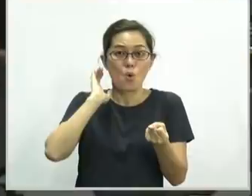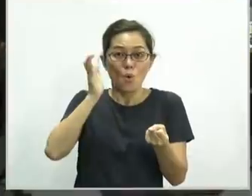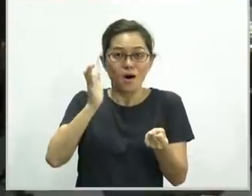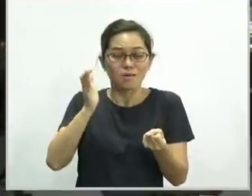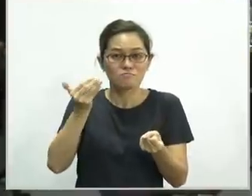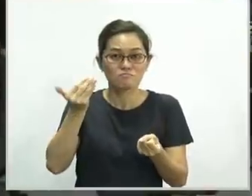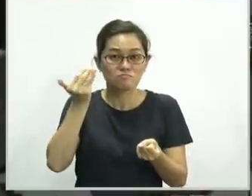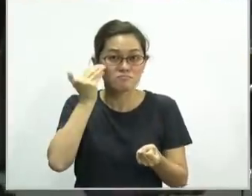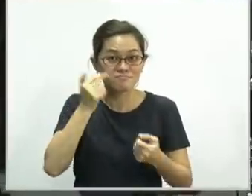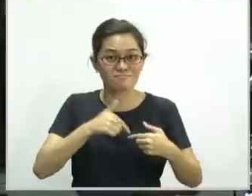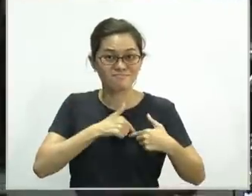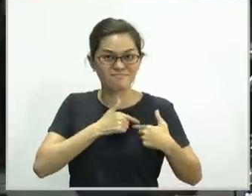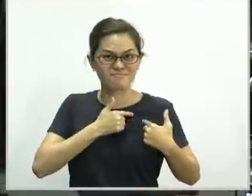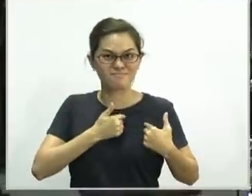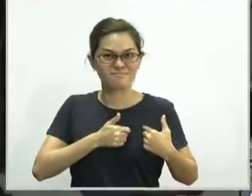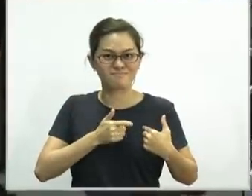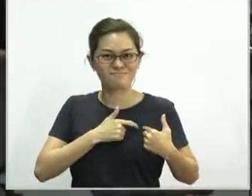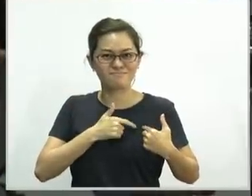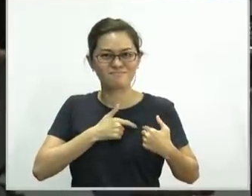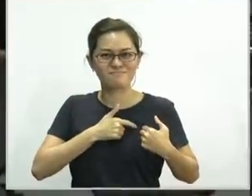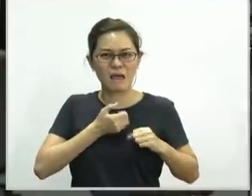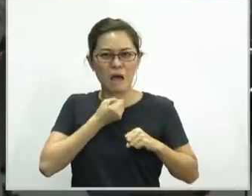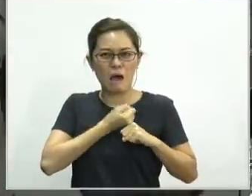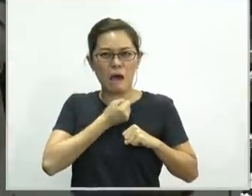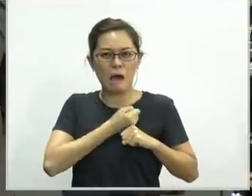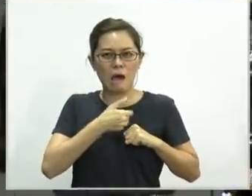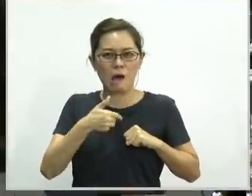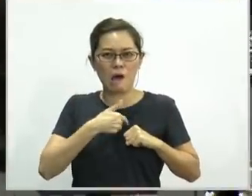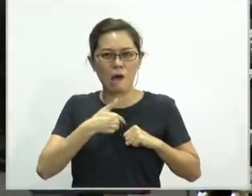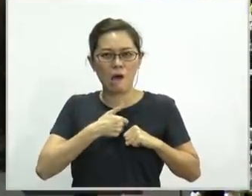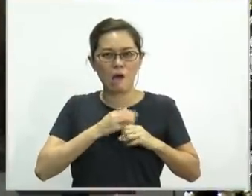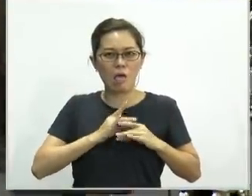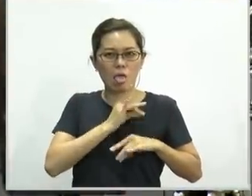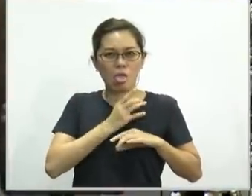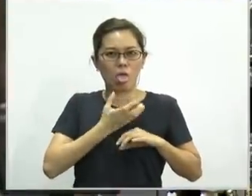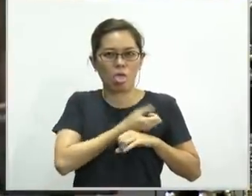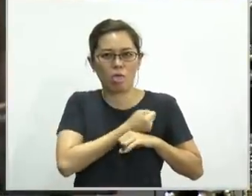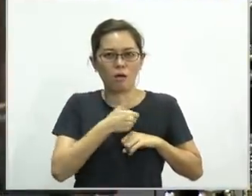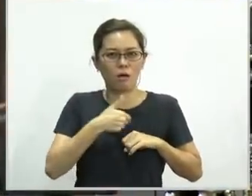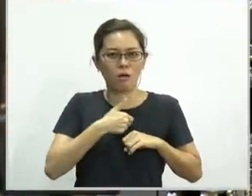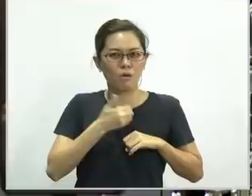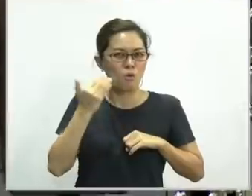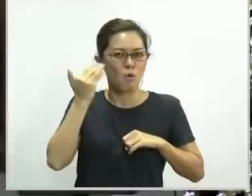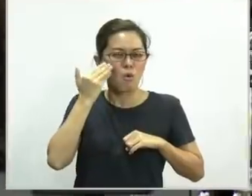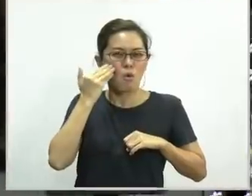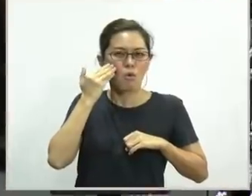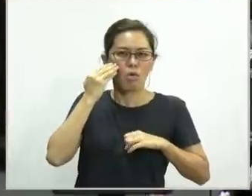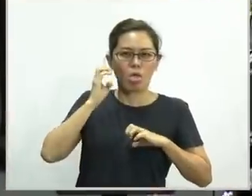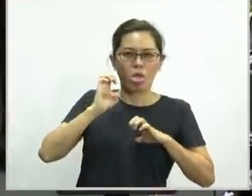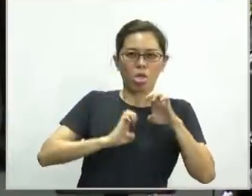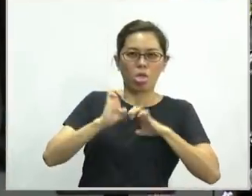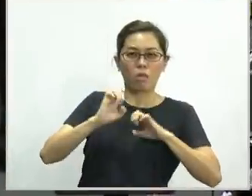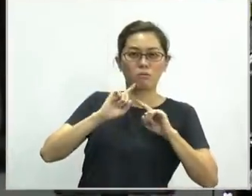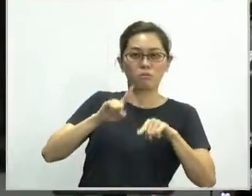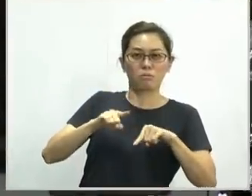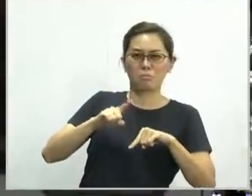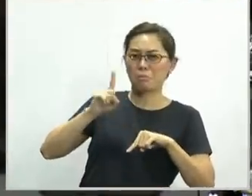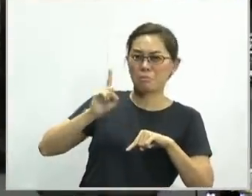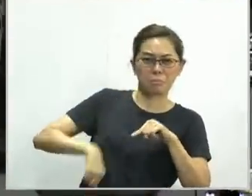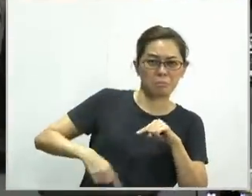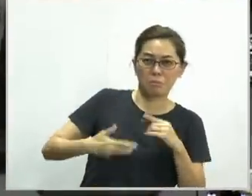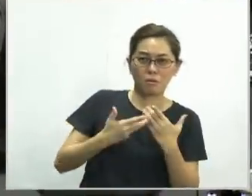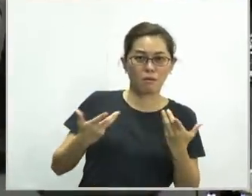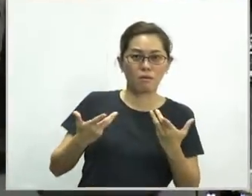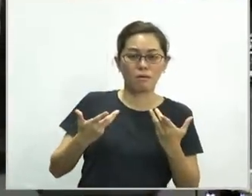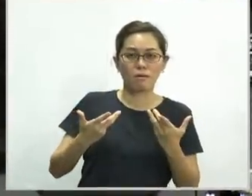heart? You know that missing part in your soul? You know the equation you cannot answer in your life? God